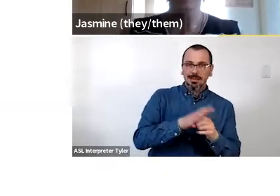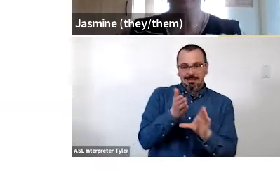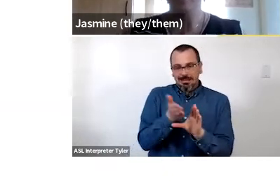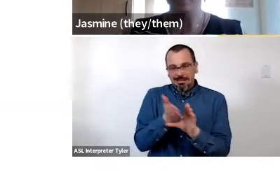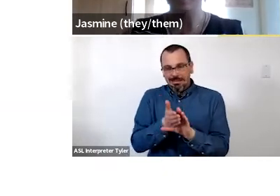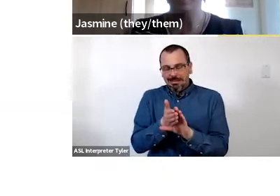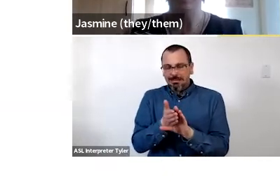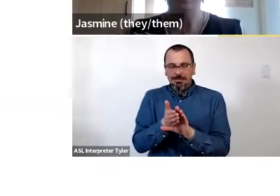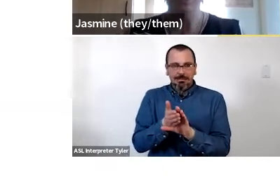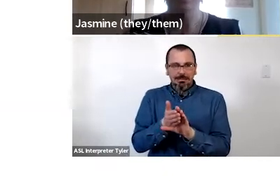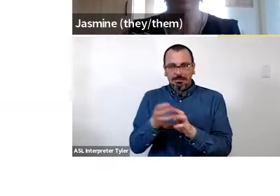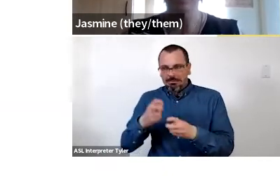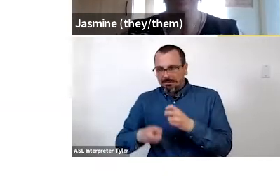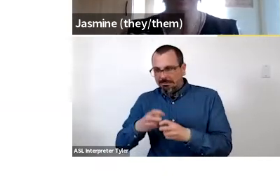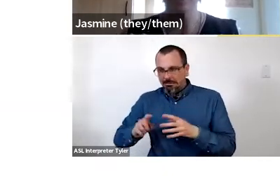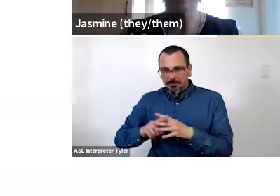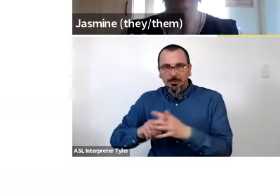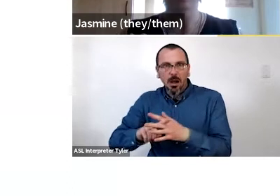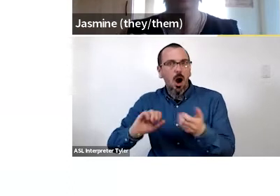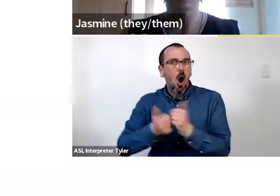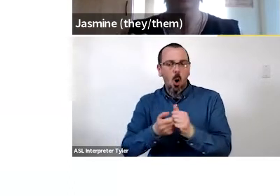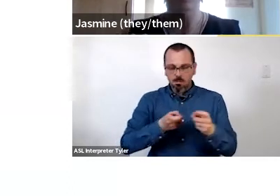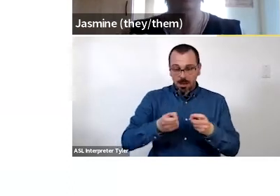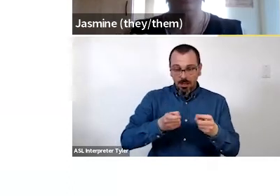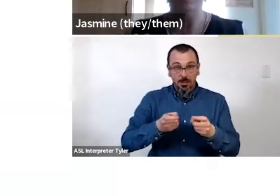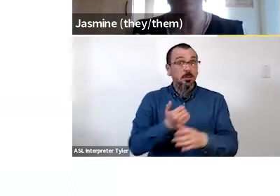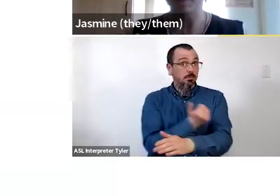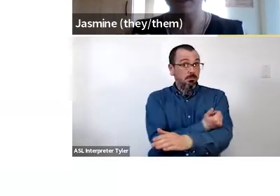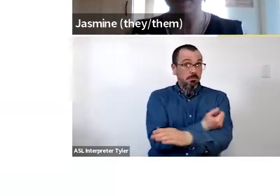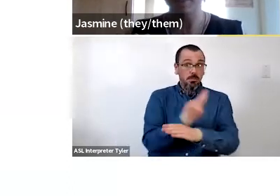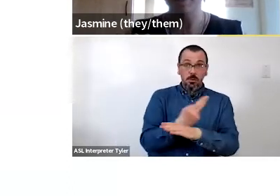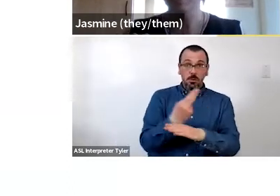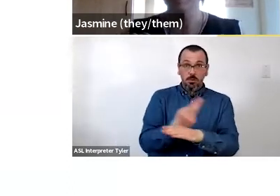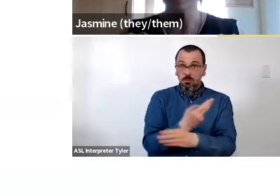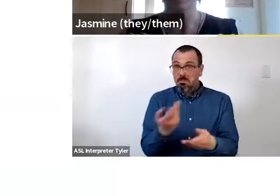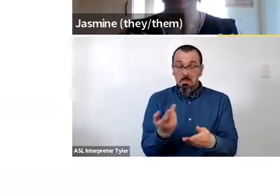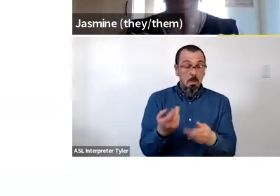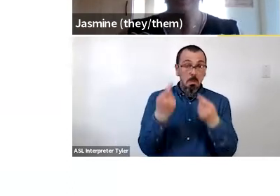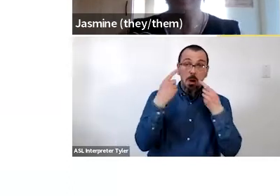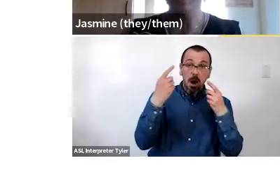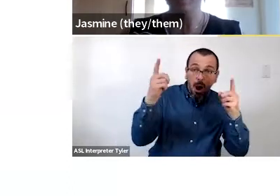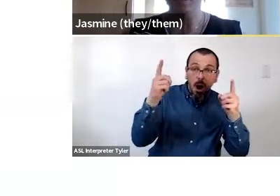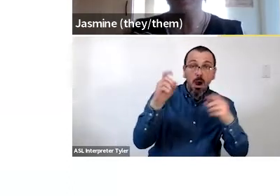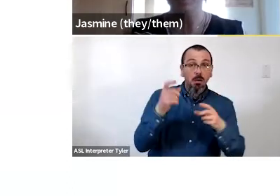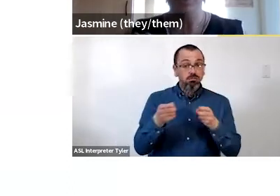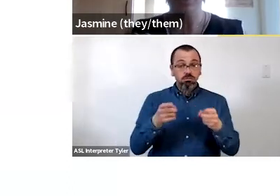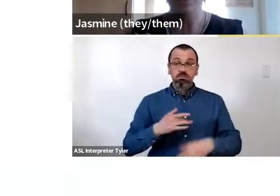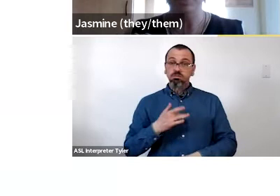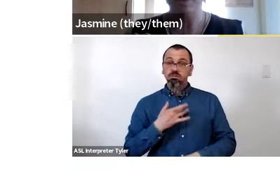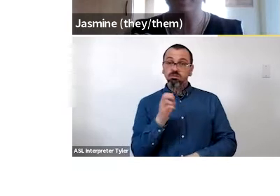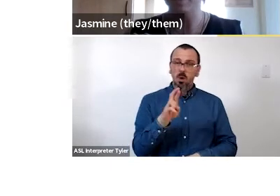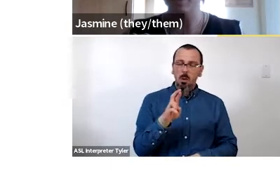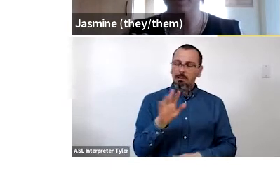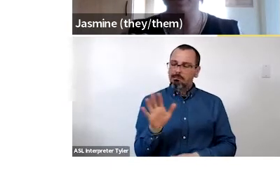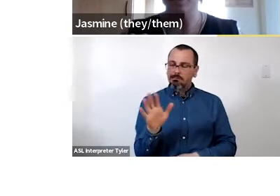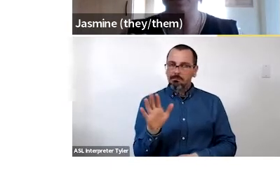this was basically a statistical analysis of whether or not substance use was an effective coping mechanism. So did it lessen the link between minority